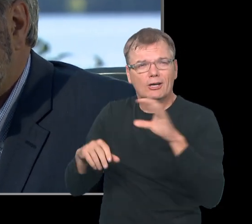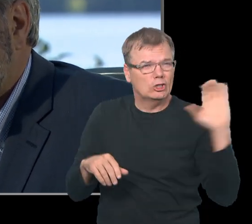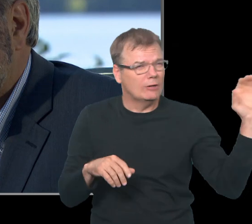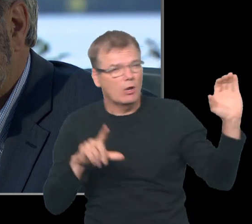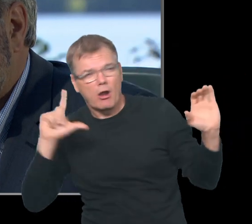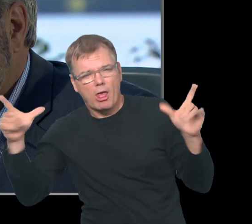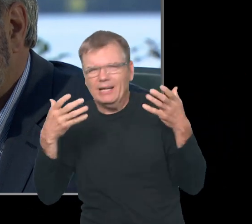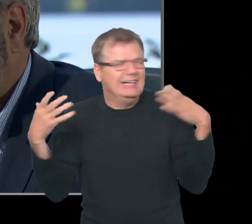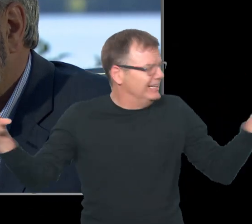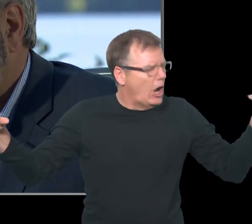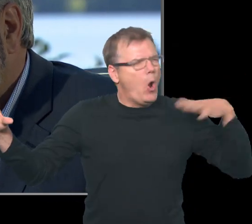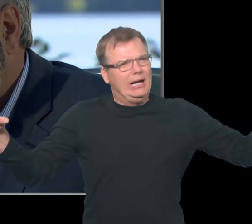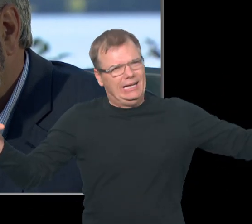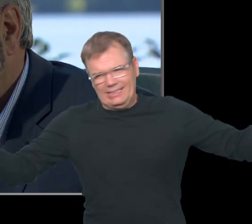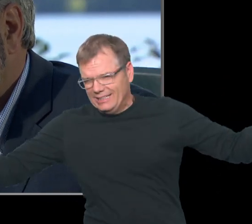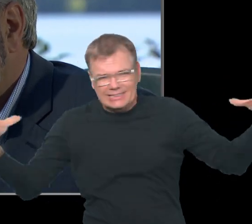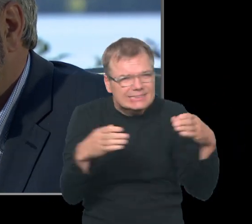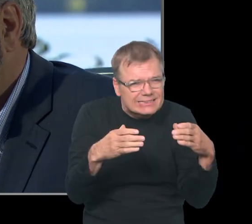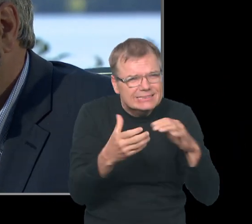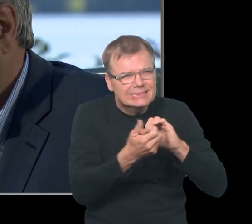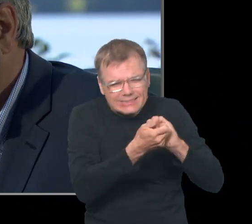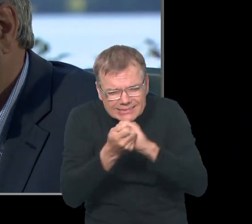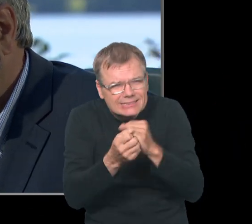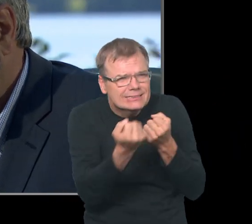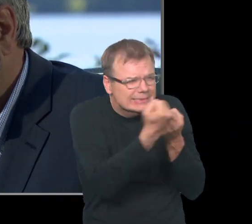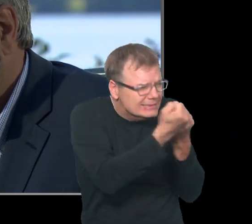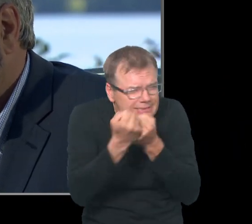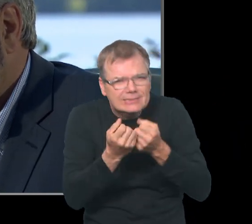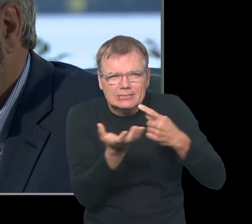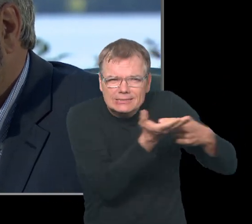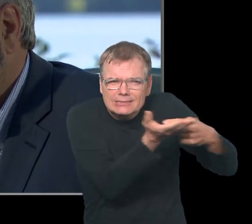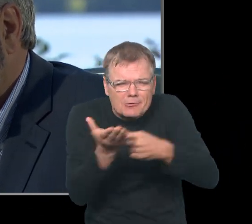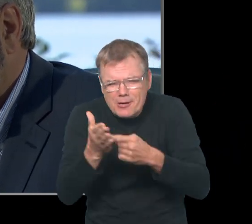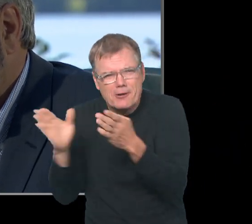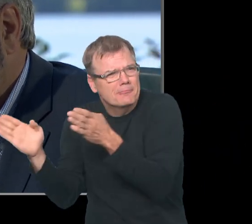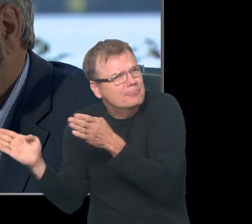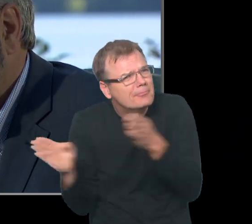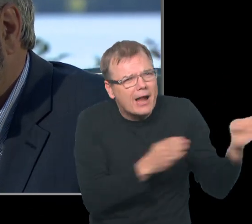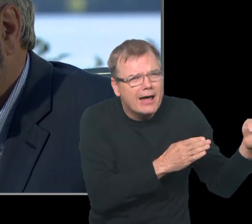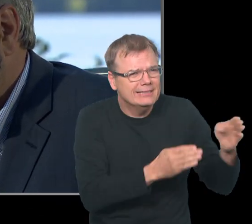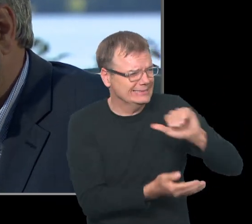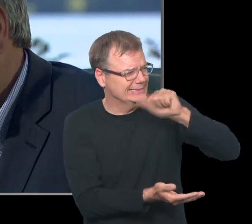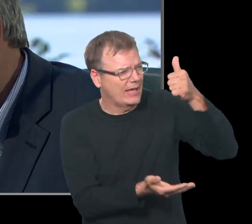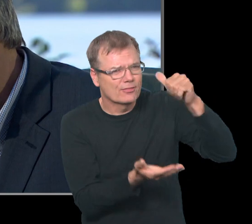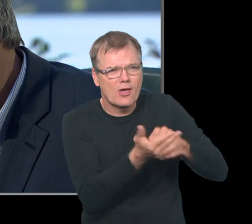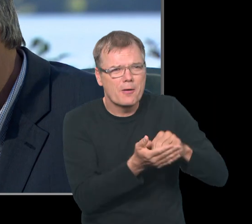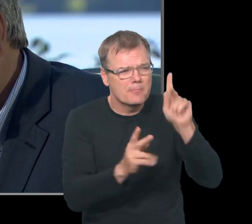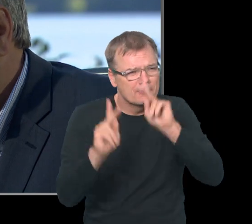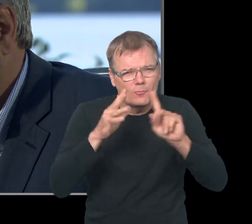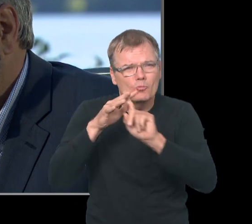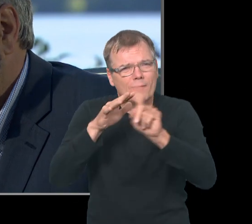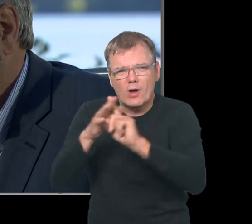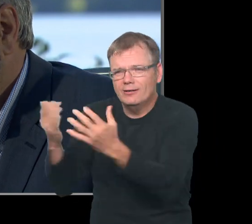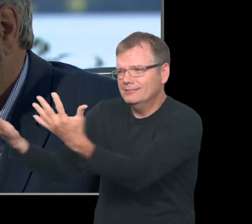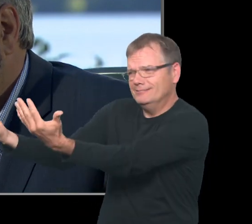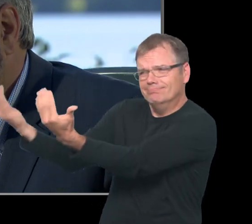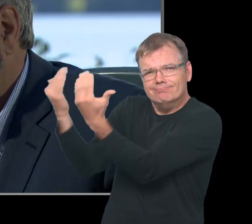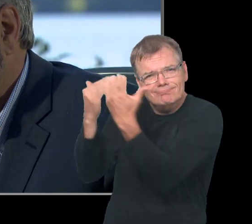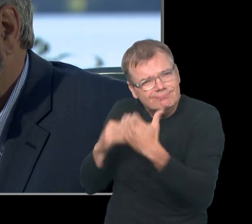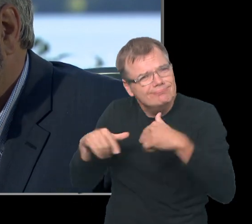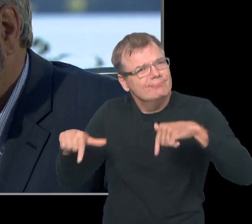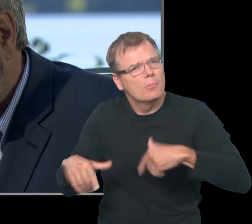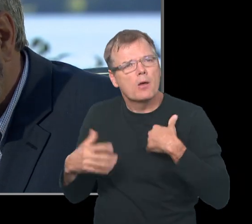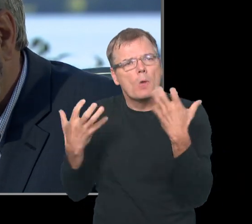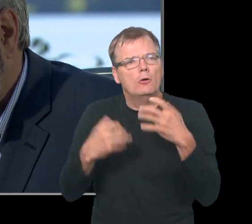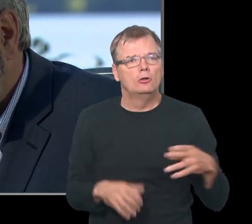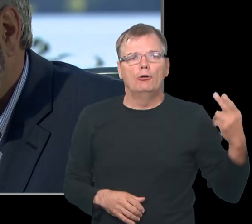was putting forward a plan to get 10,000 Syrian refugees to Canada before the end of the year. I would prefer if Mr. Harper were to start doing that